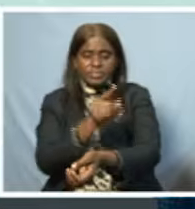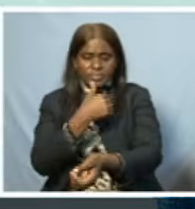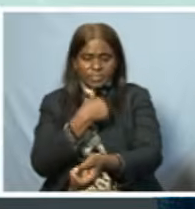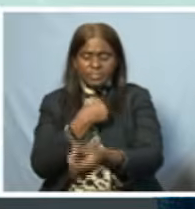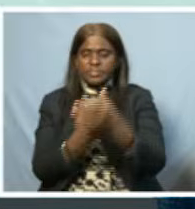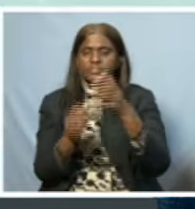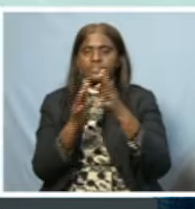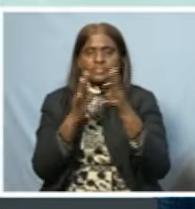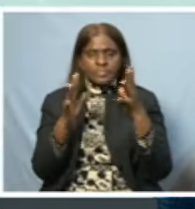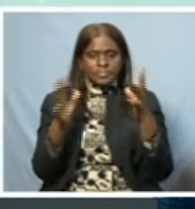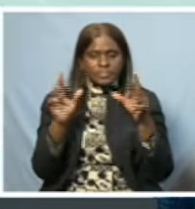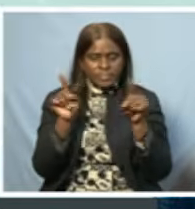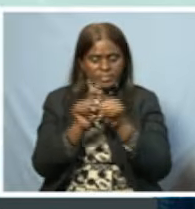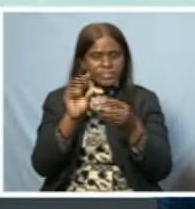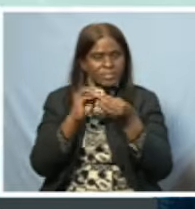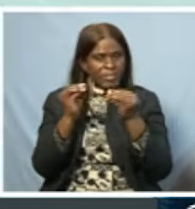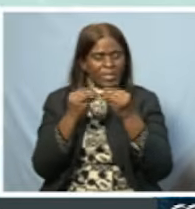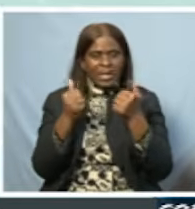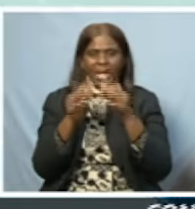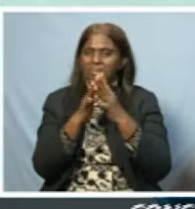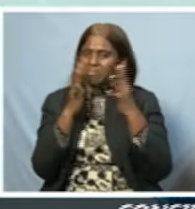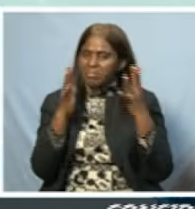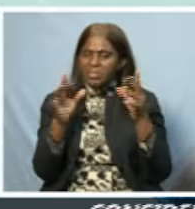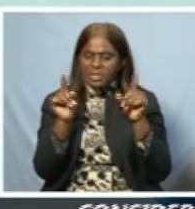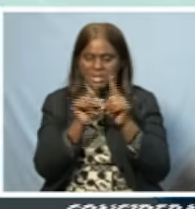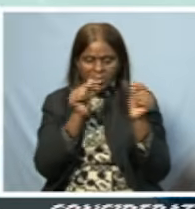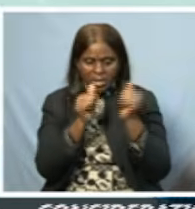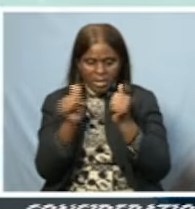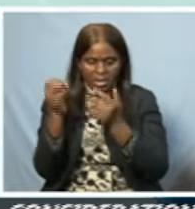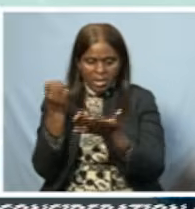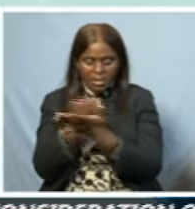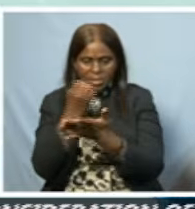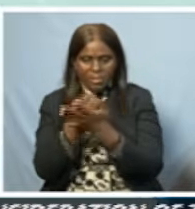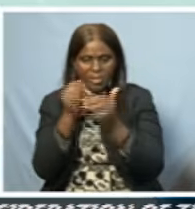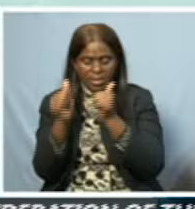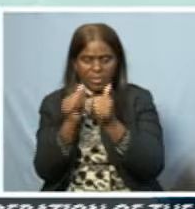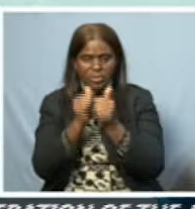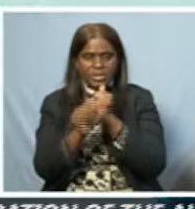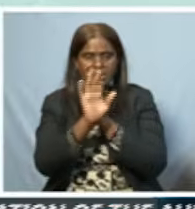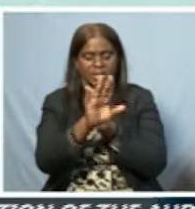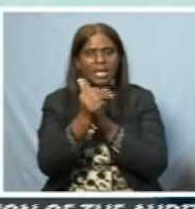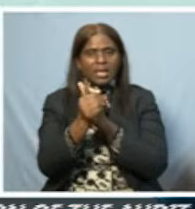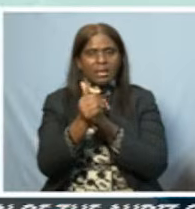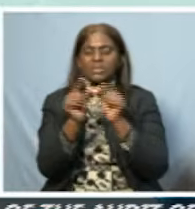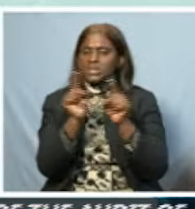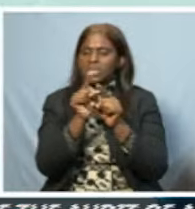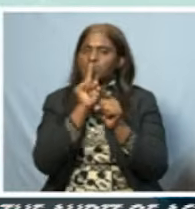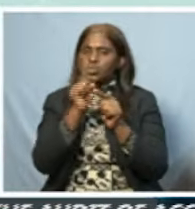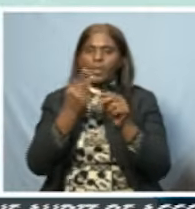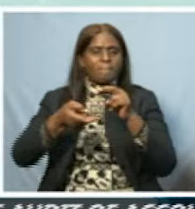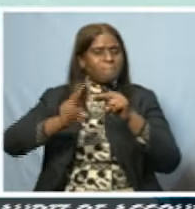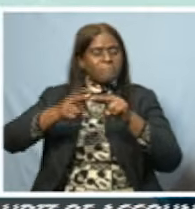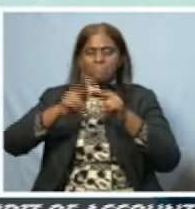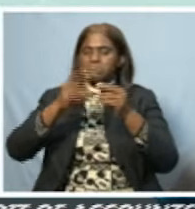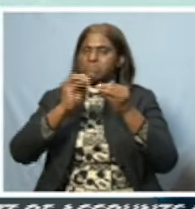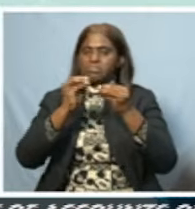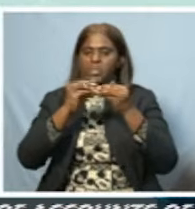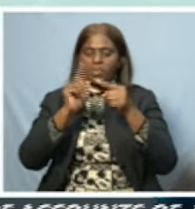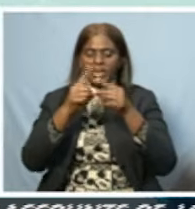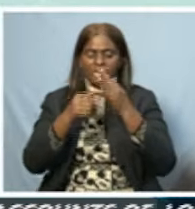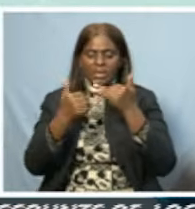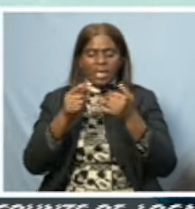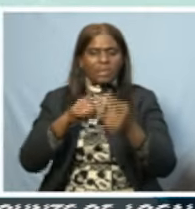grown and the population is big, and the activity, economic activity which is there has equally increased. But then